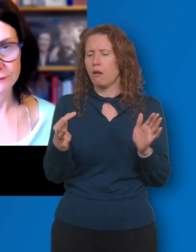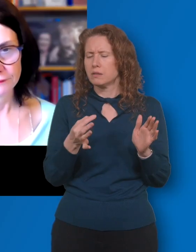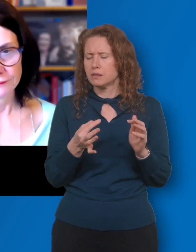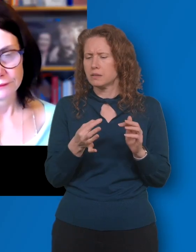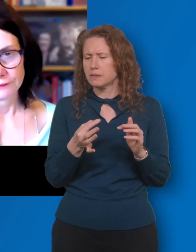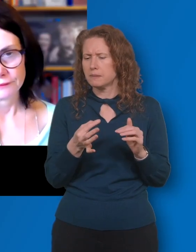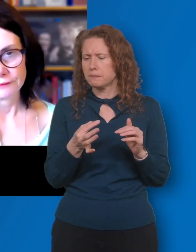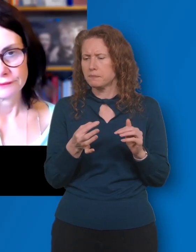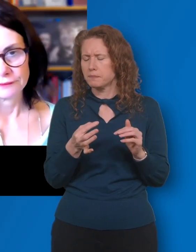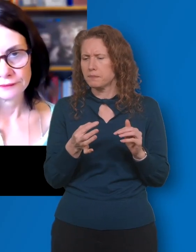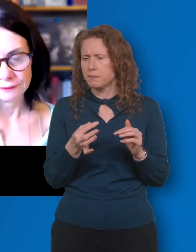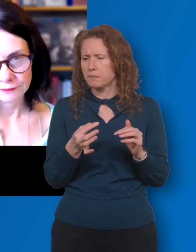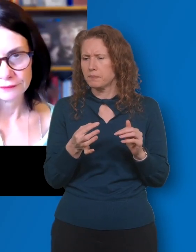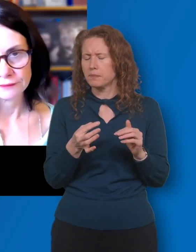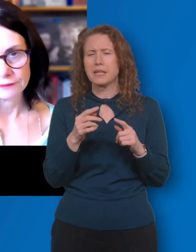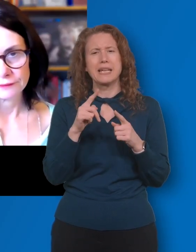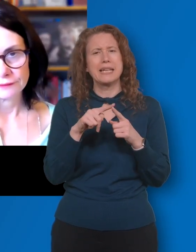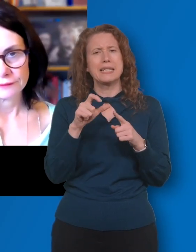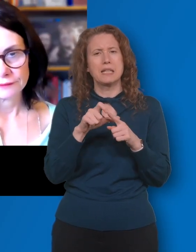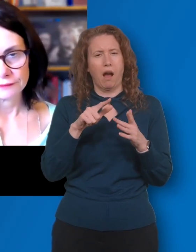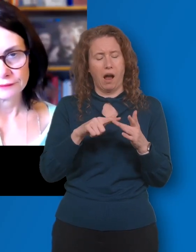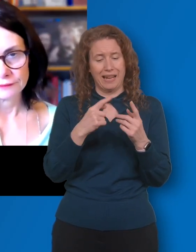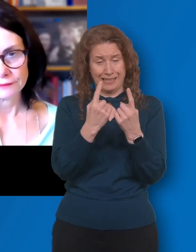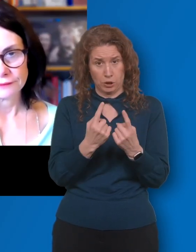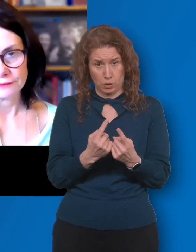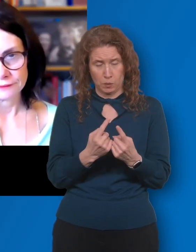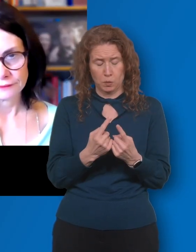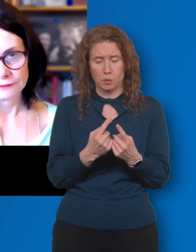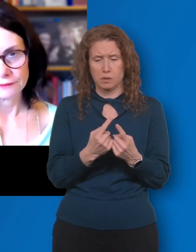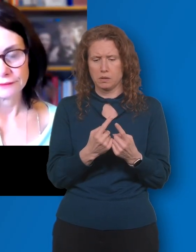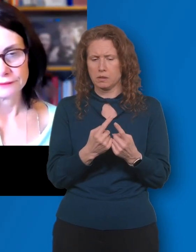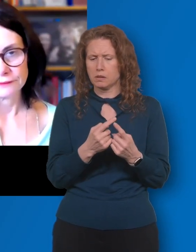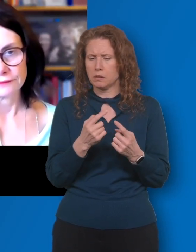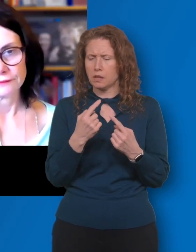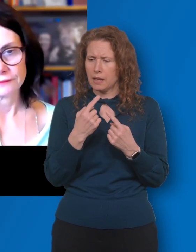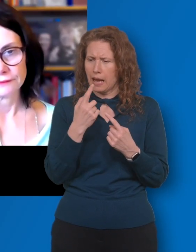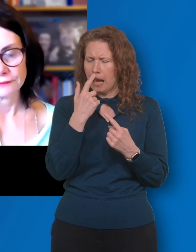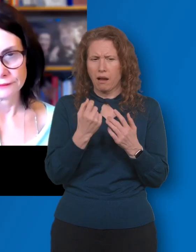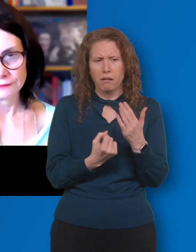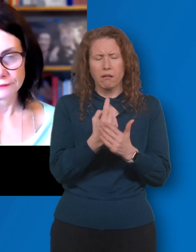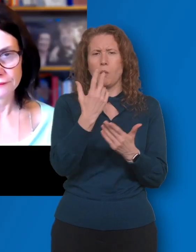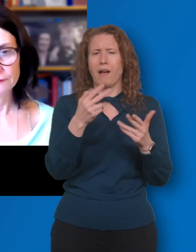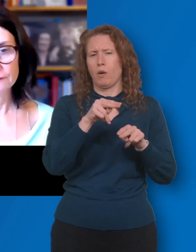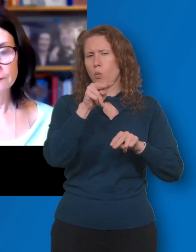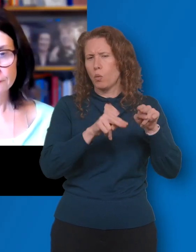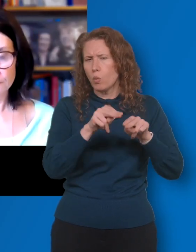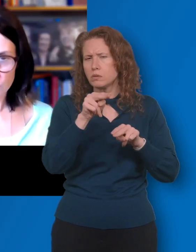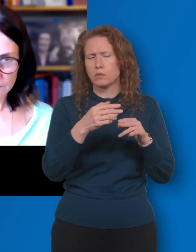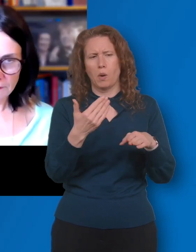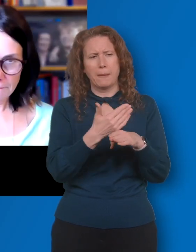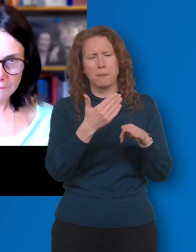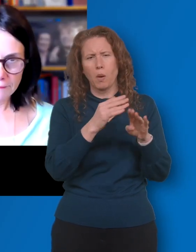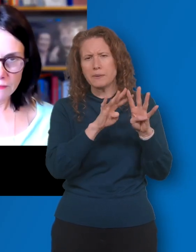of the expression of EDI issues can often come out in courts and employment tribunals.